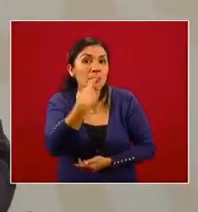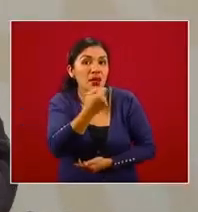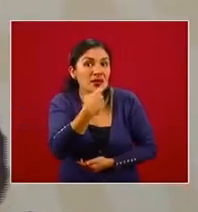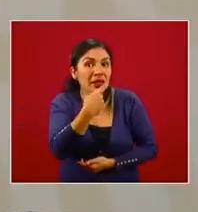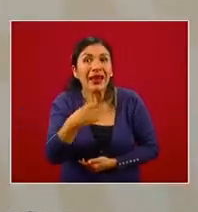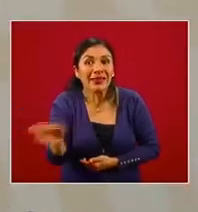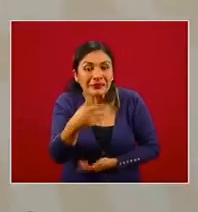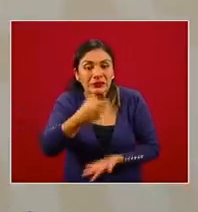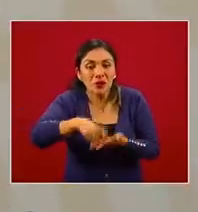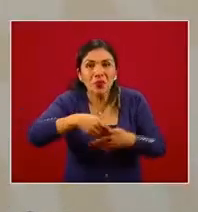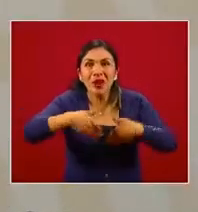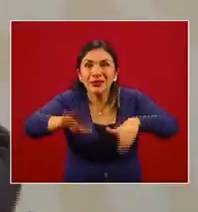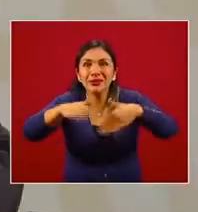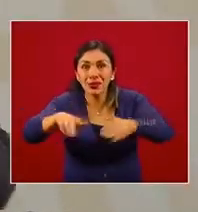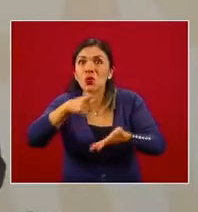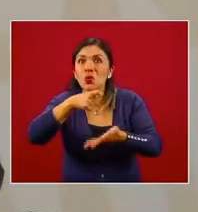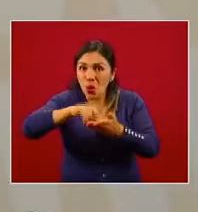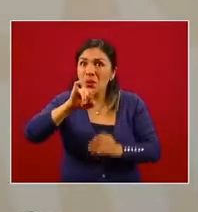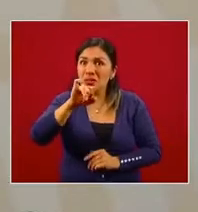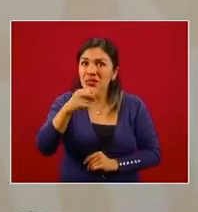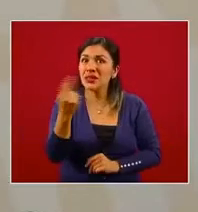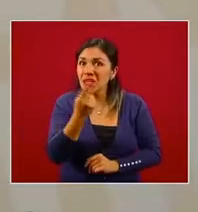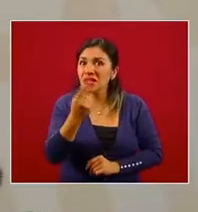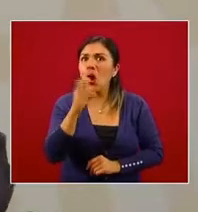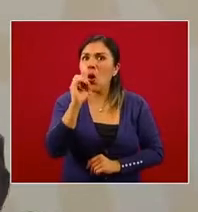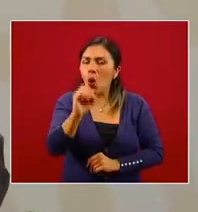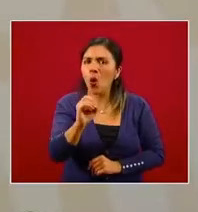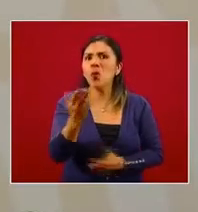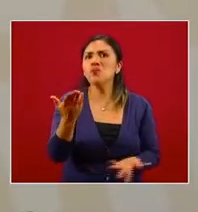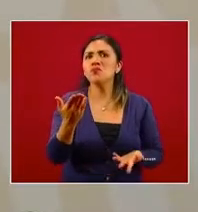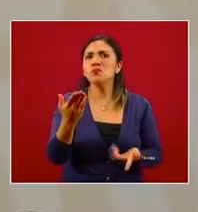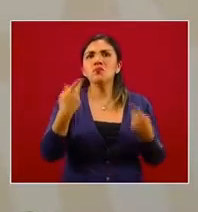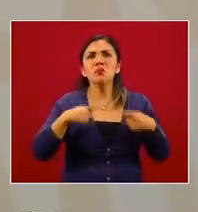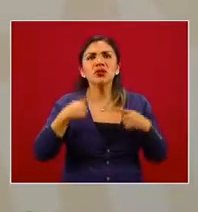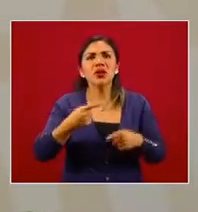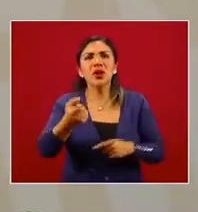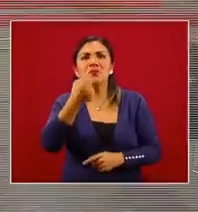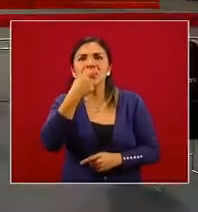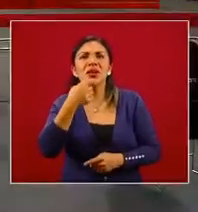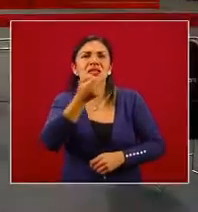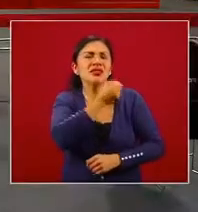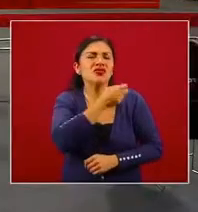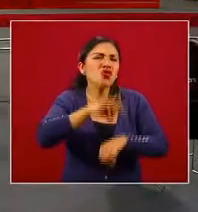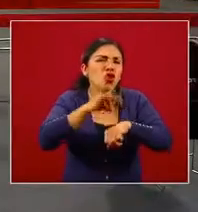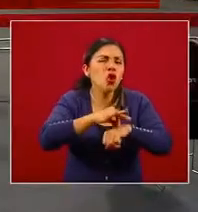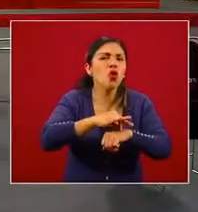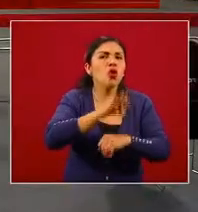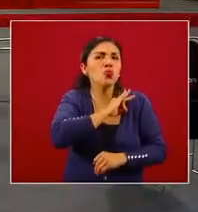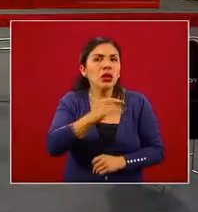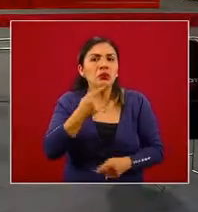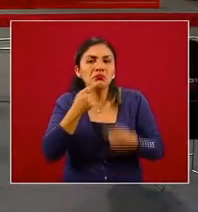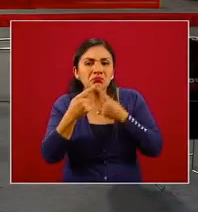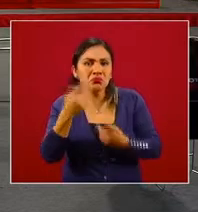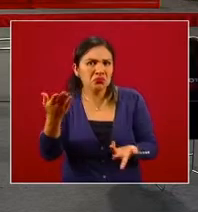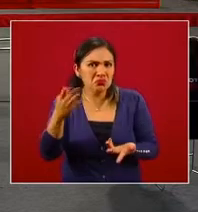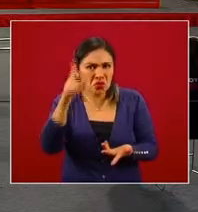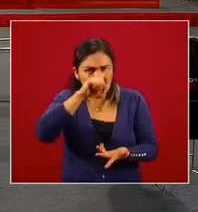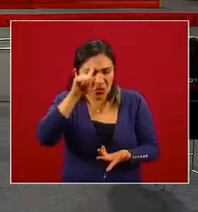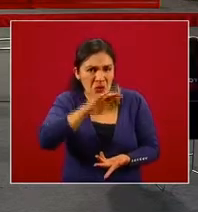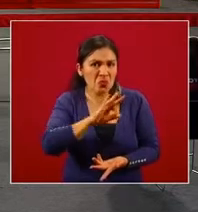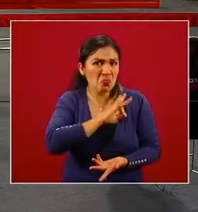to acquire this medication and buy it directly, or health suppliers might be trying to buy